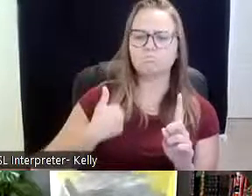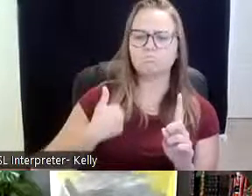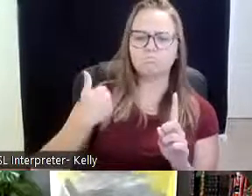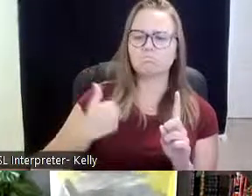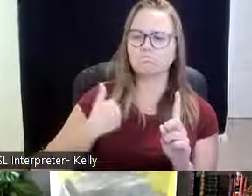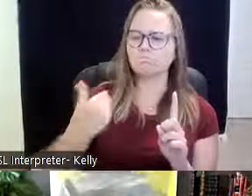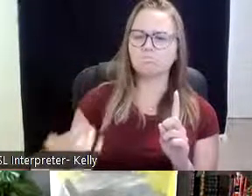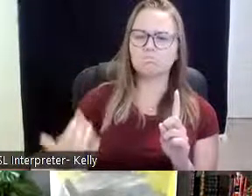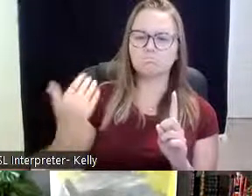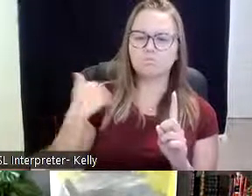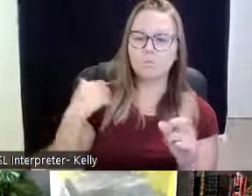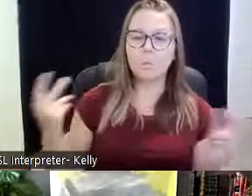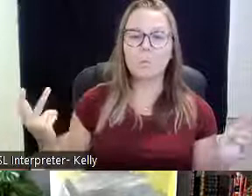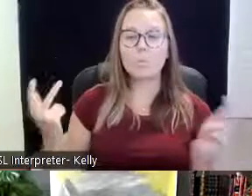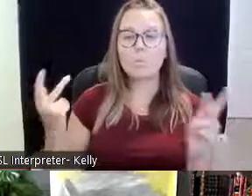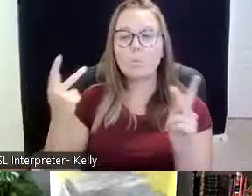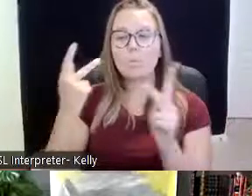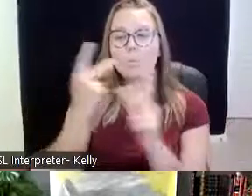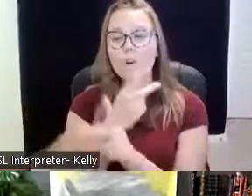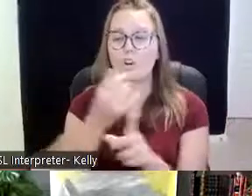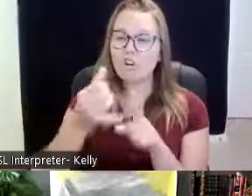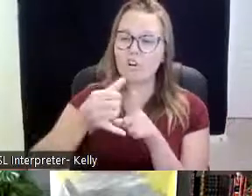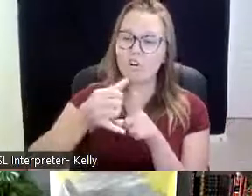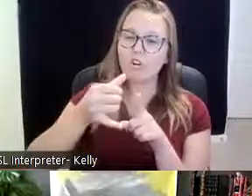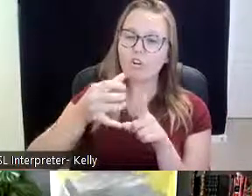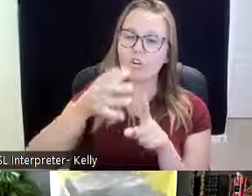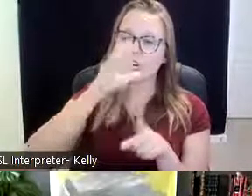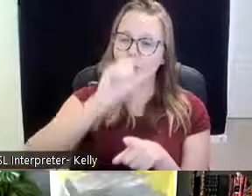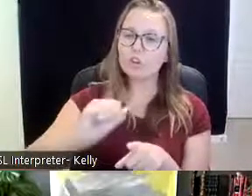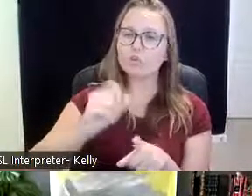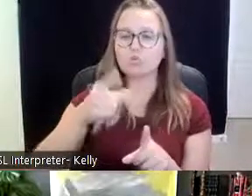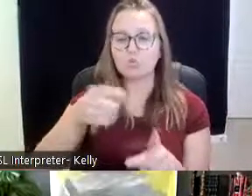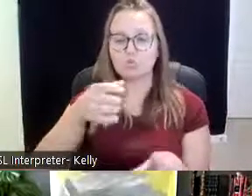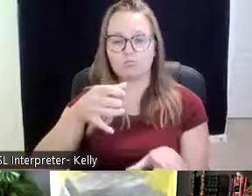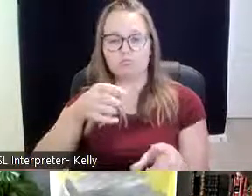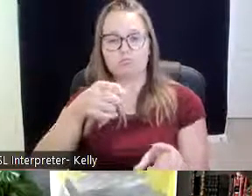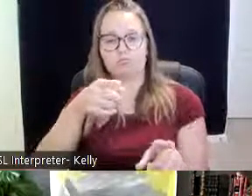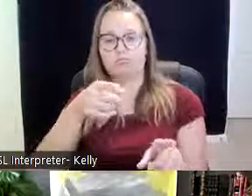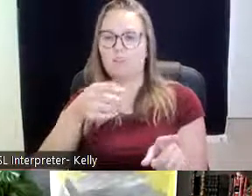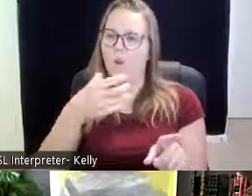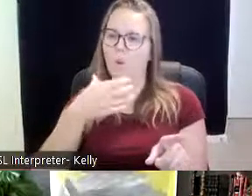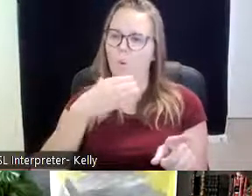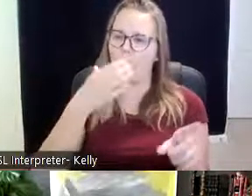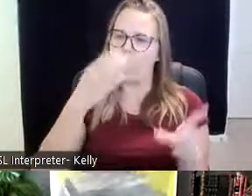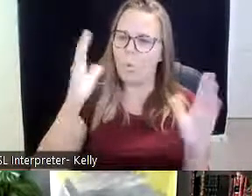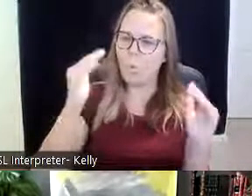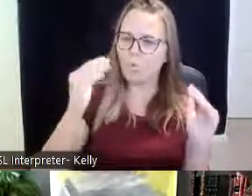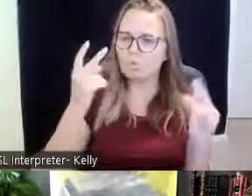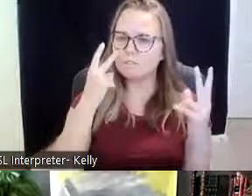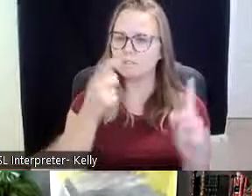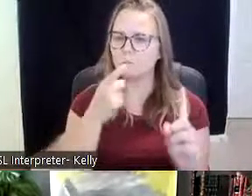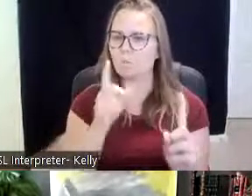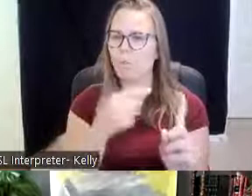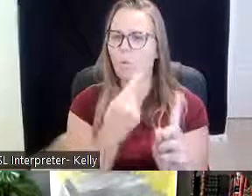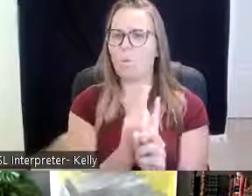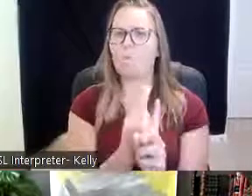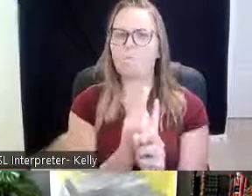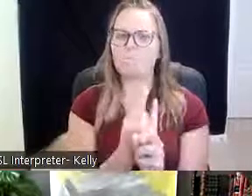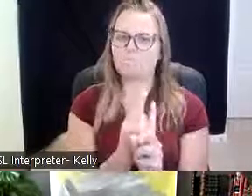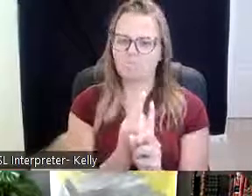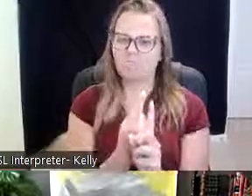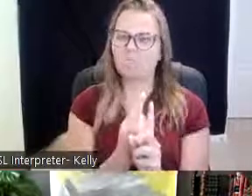of the worst curses you could wish upon anyone was to say, "I hope to see you alone." In other